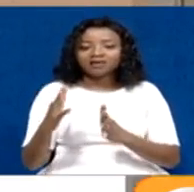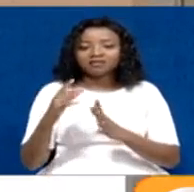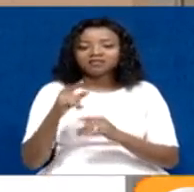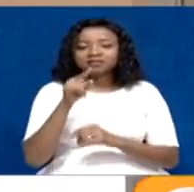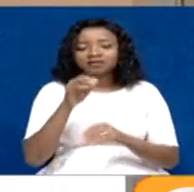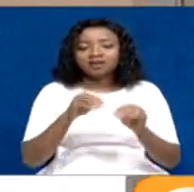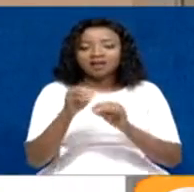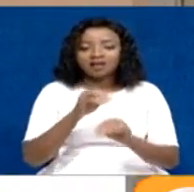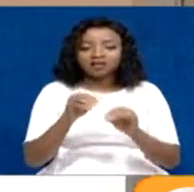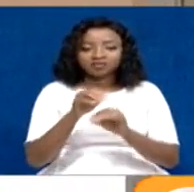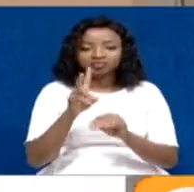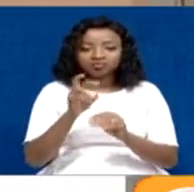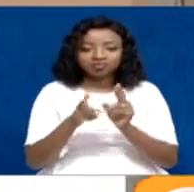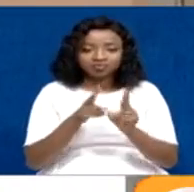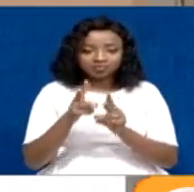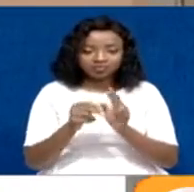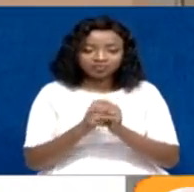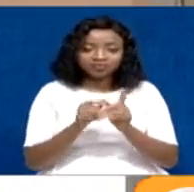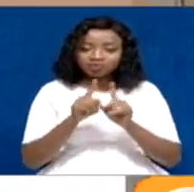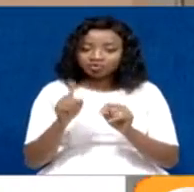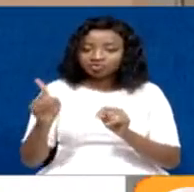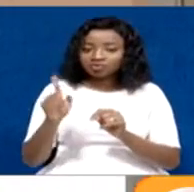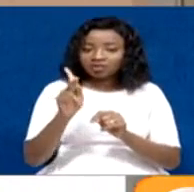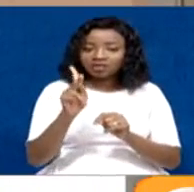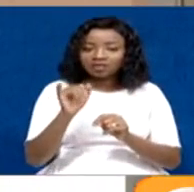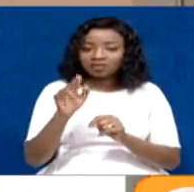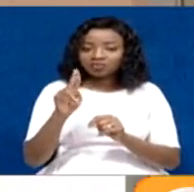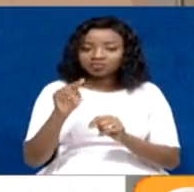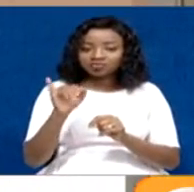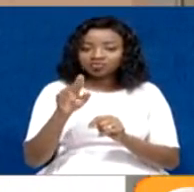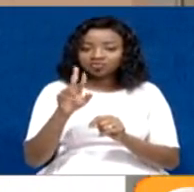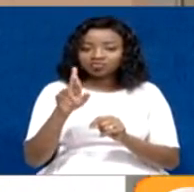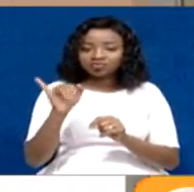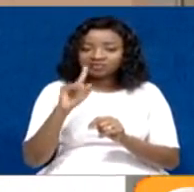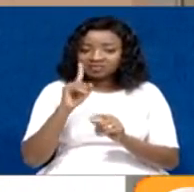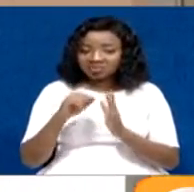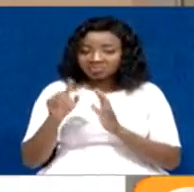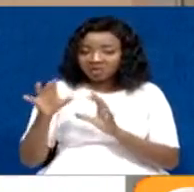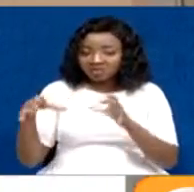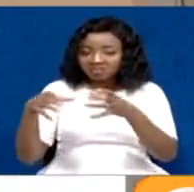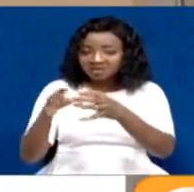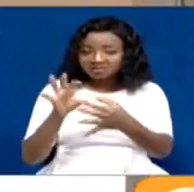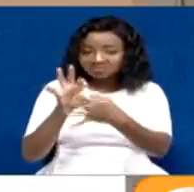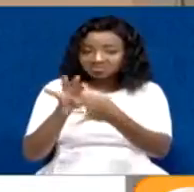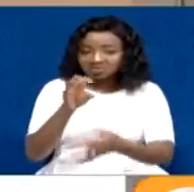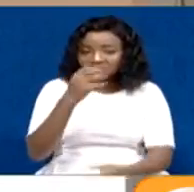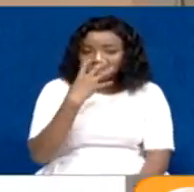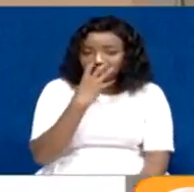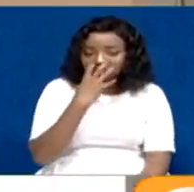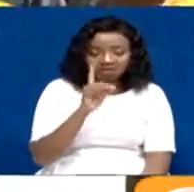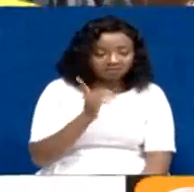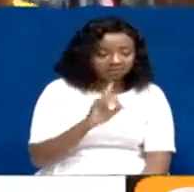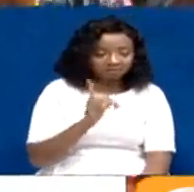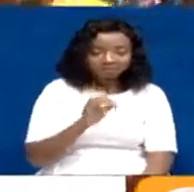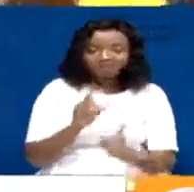well as contest all other seats. Kiunjuri has denied claims that his party has joined the Azimio la Umoja movement. Kiunjuri,